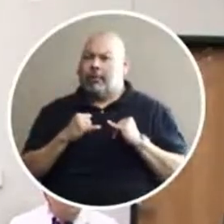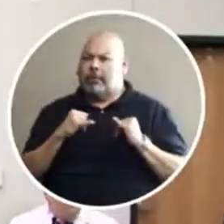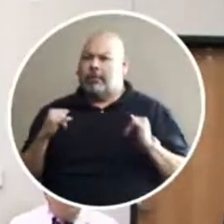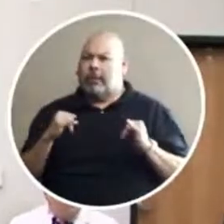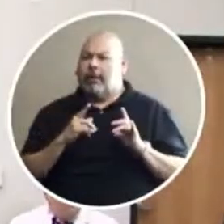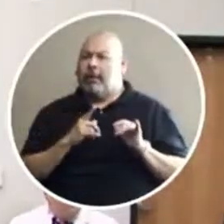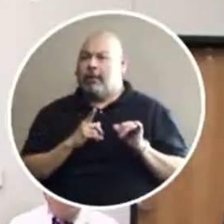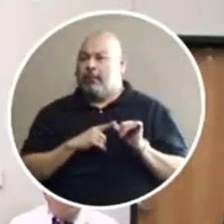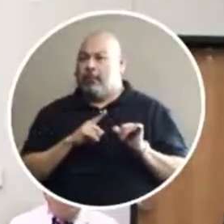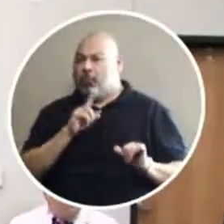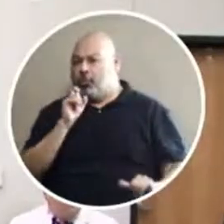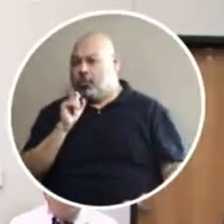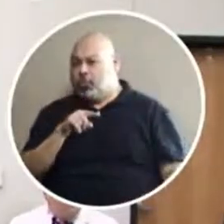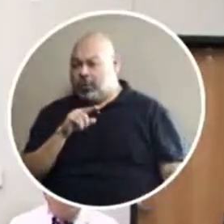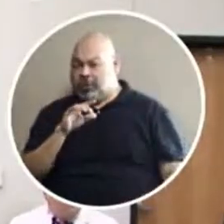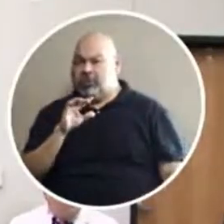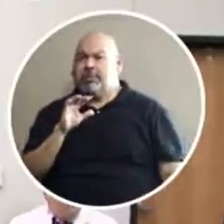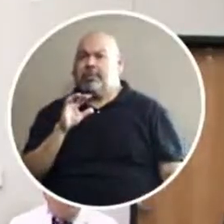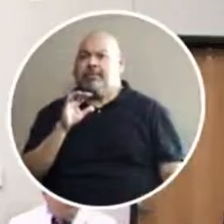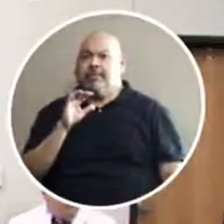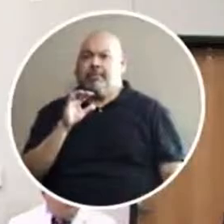and the question is,